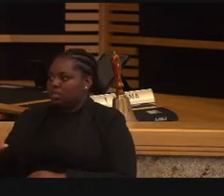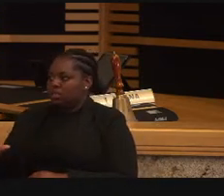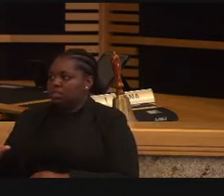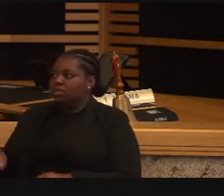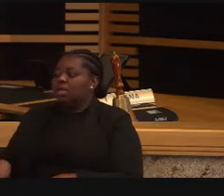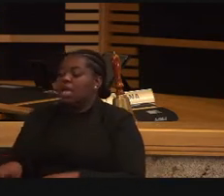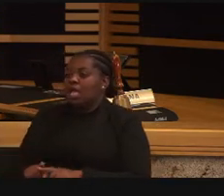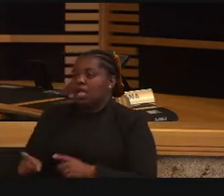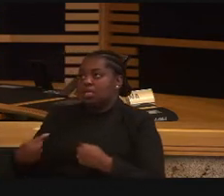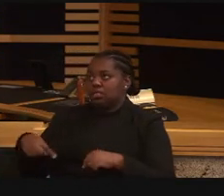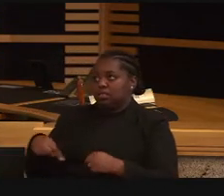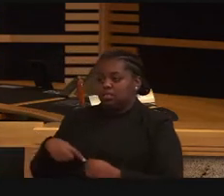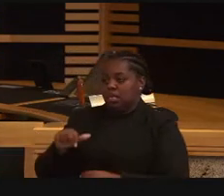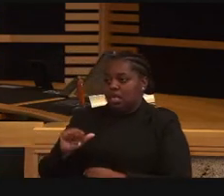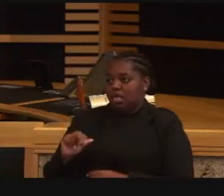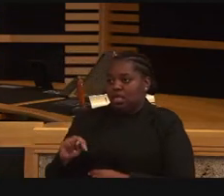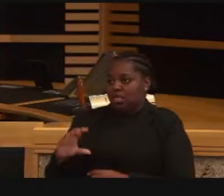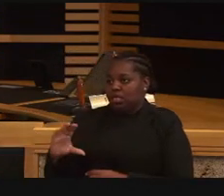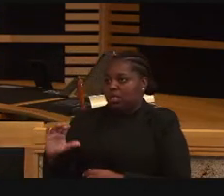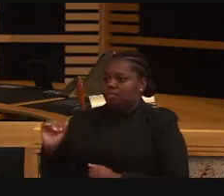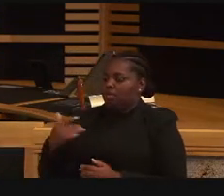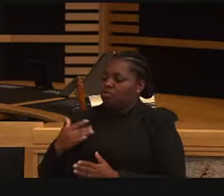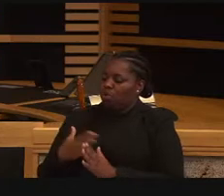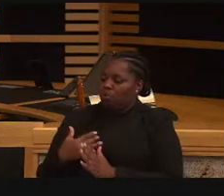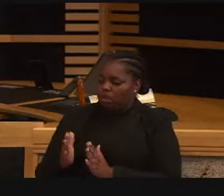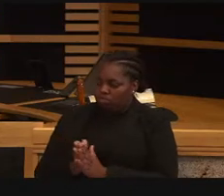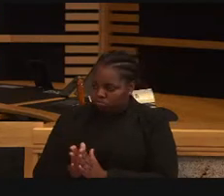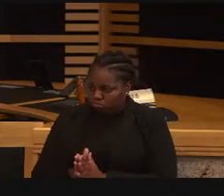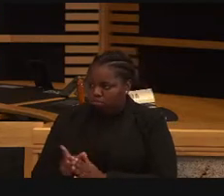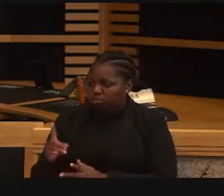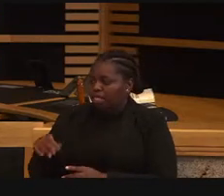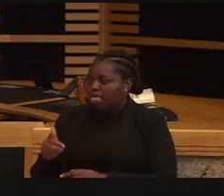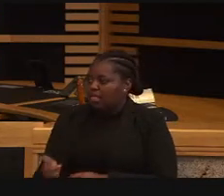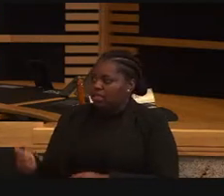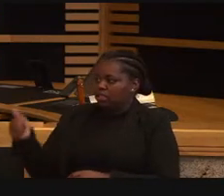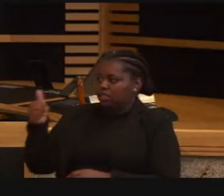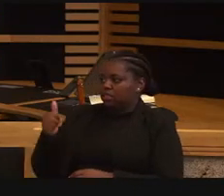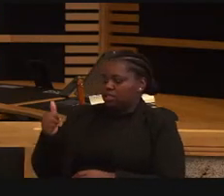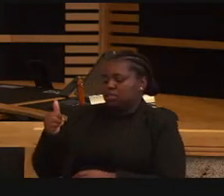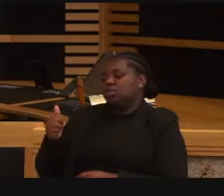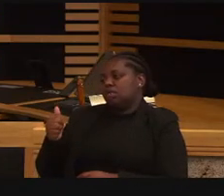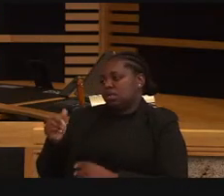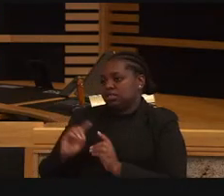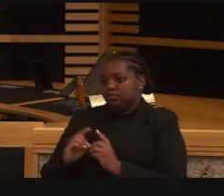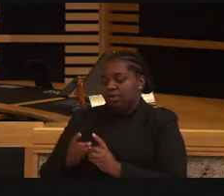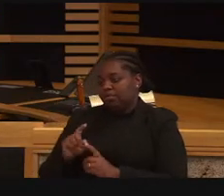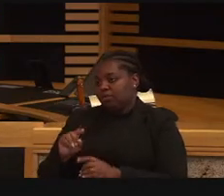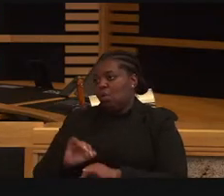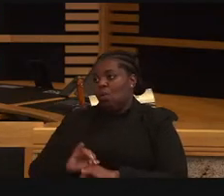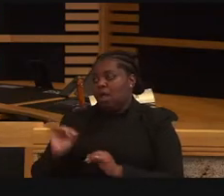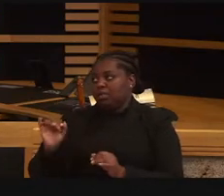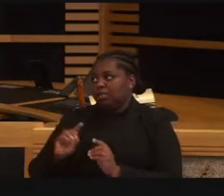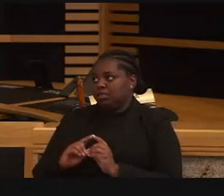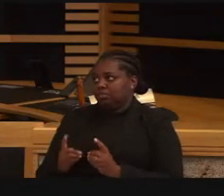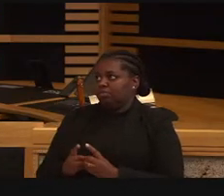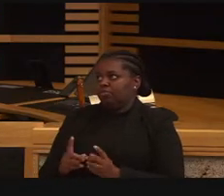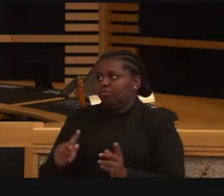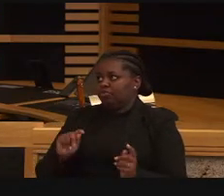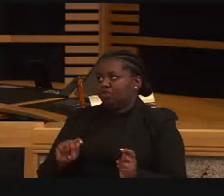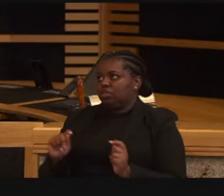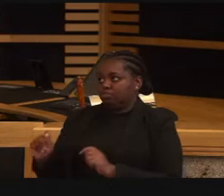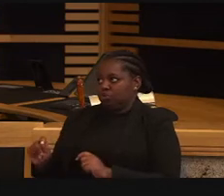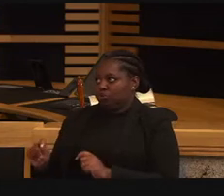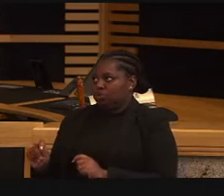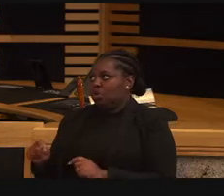1998. As ANC, we wanted to make an appeal to senior officials in the departments, especially the Department of Transport,